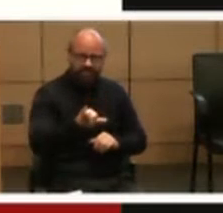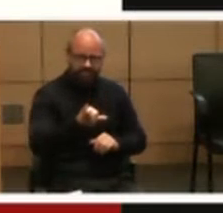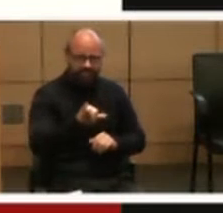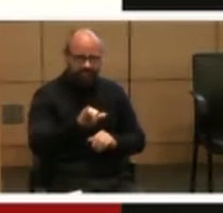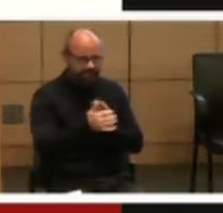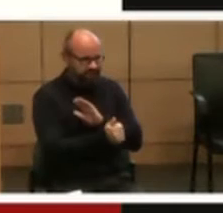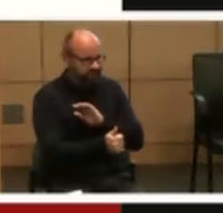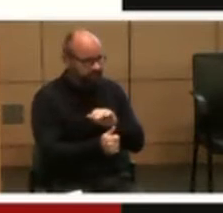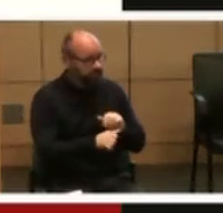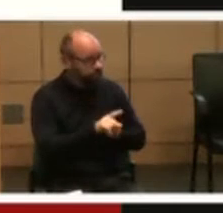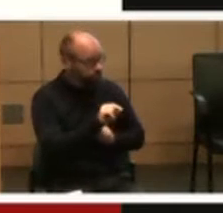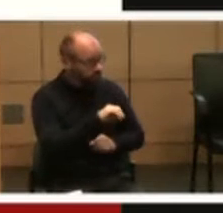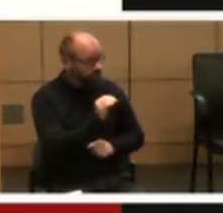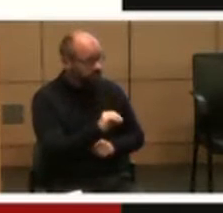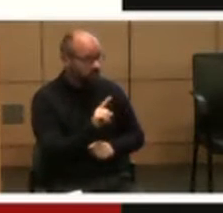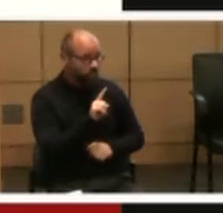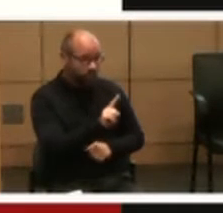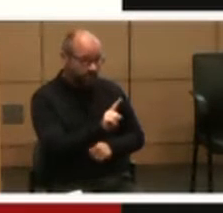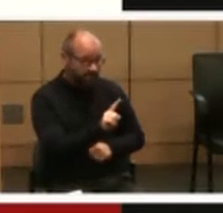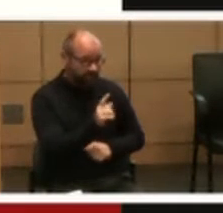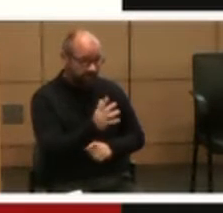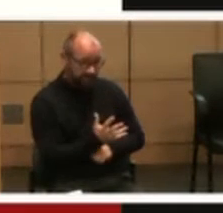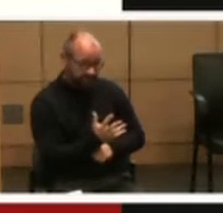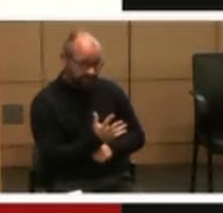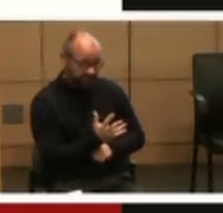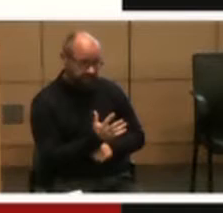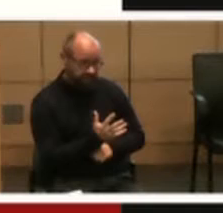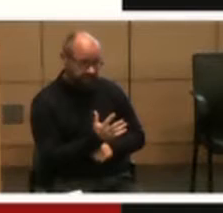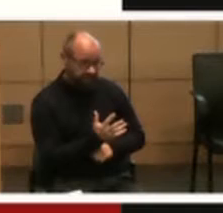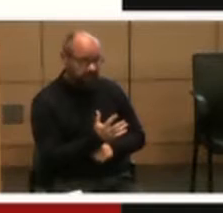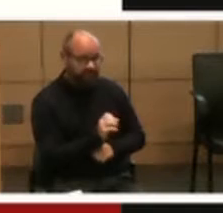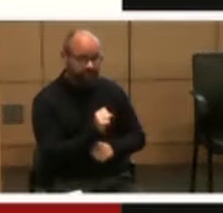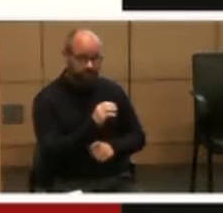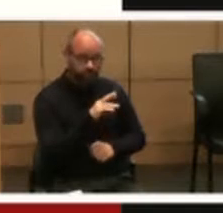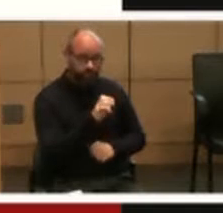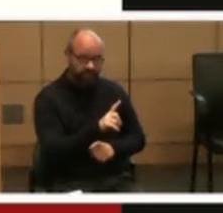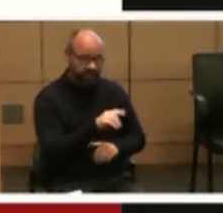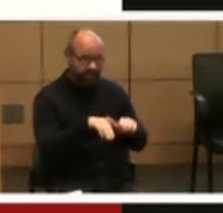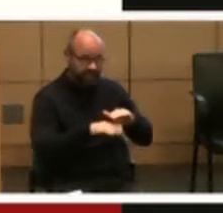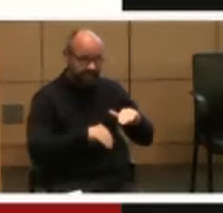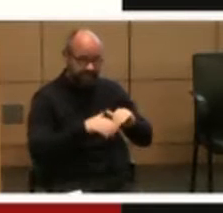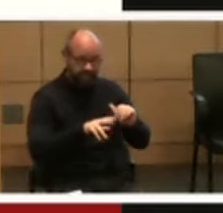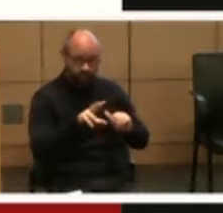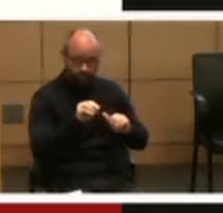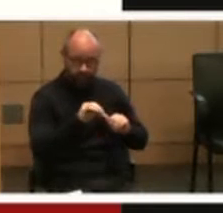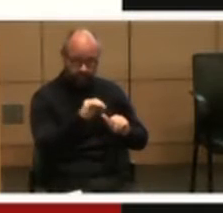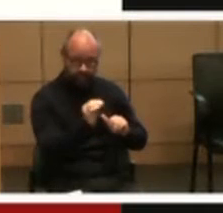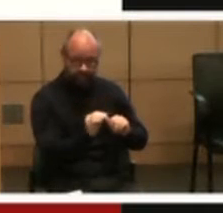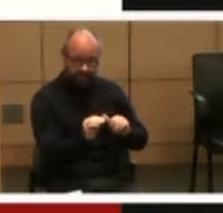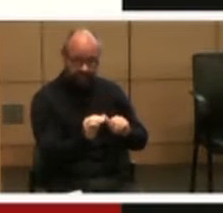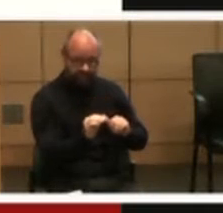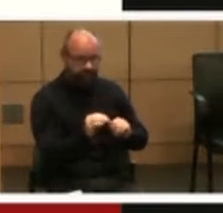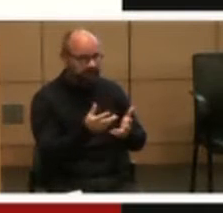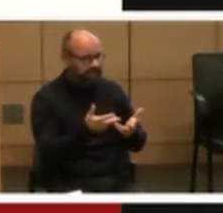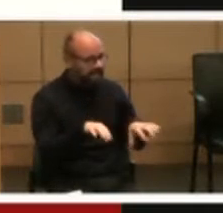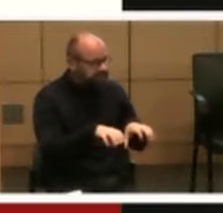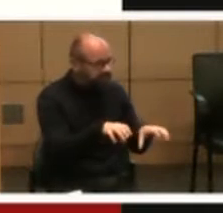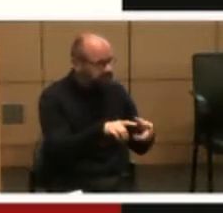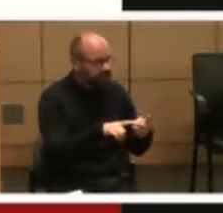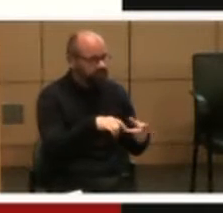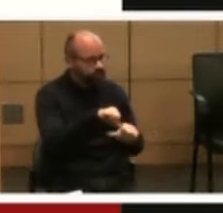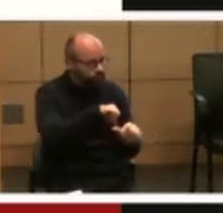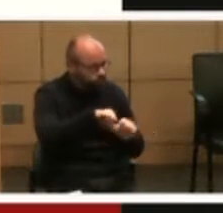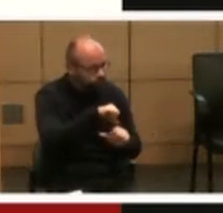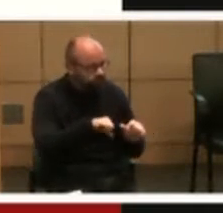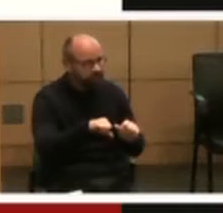20%, one-fifth of the kids scored less than third percentile for competency in activities, social, school,